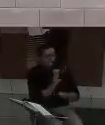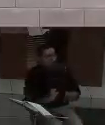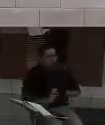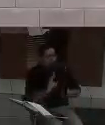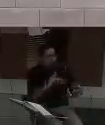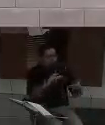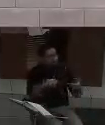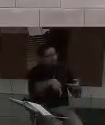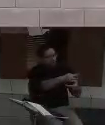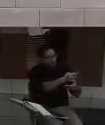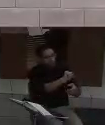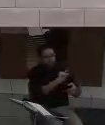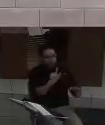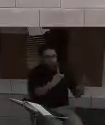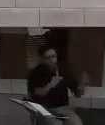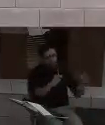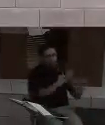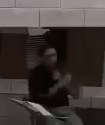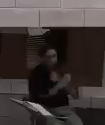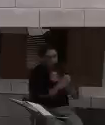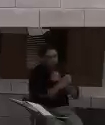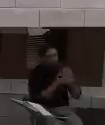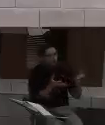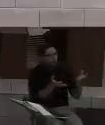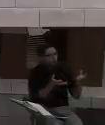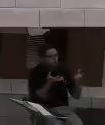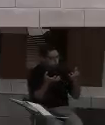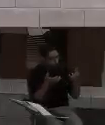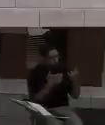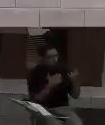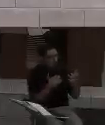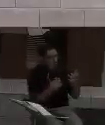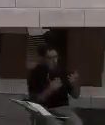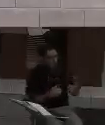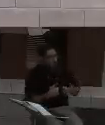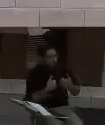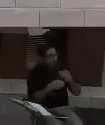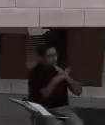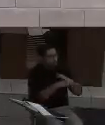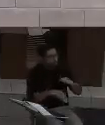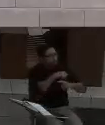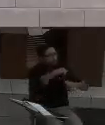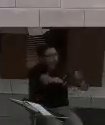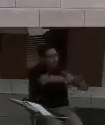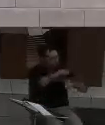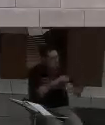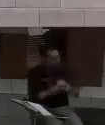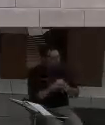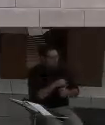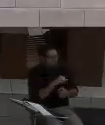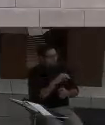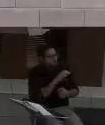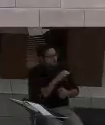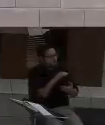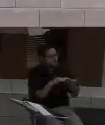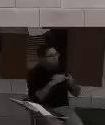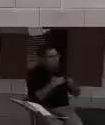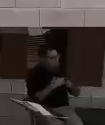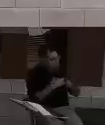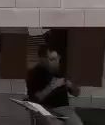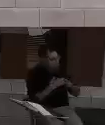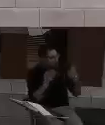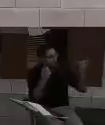table all who love and desire to live in peace with one another. So this celebration, as at all metropolitan community churches around